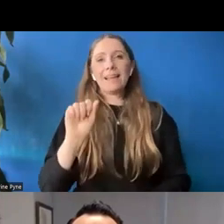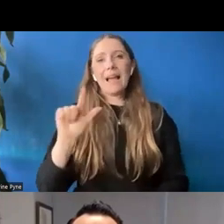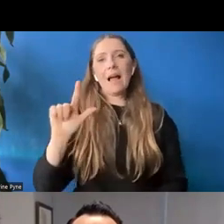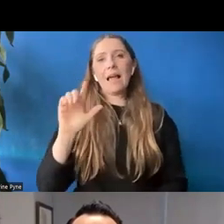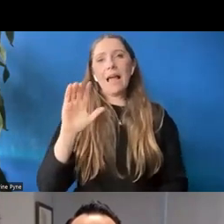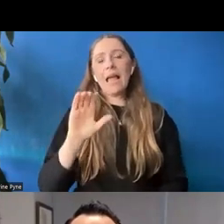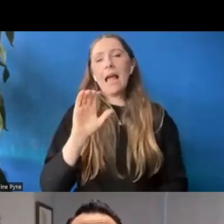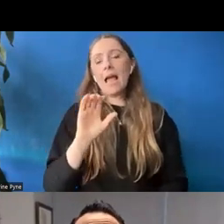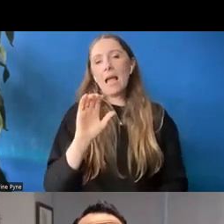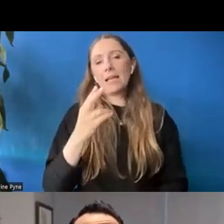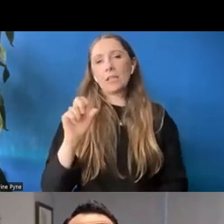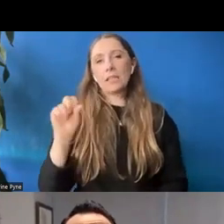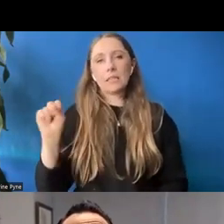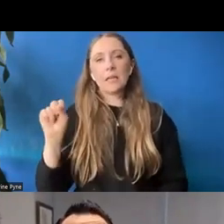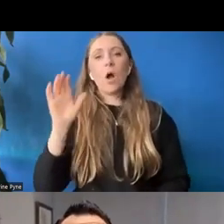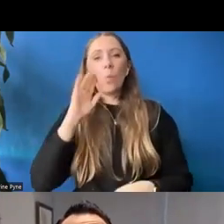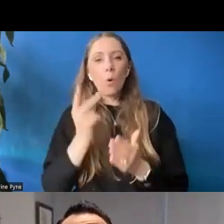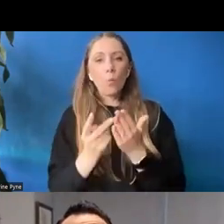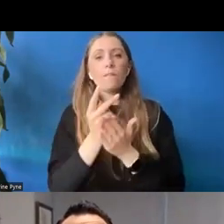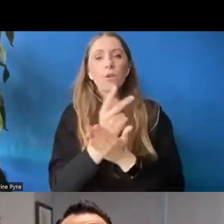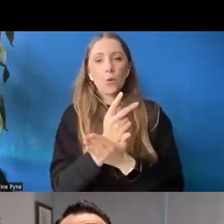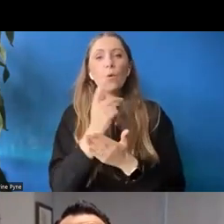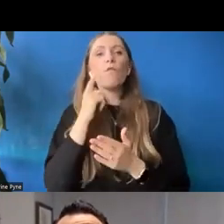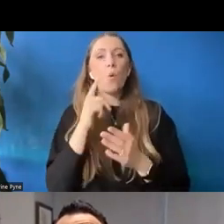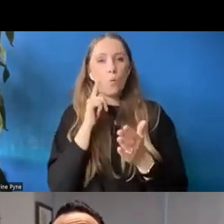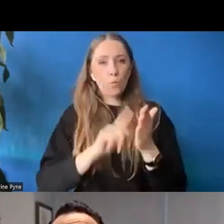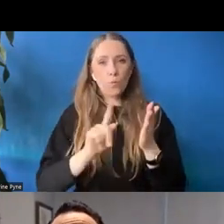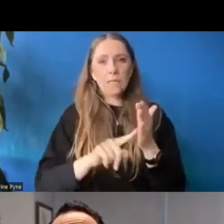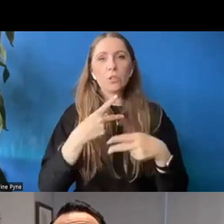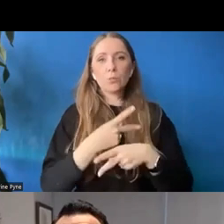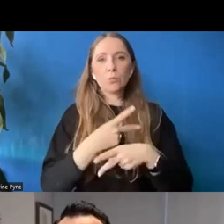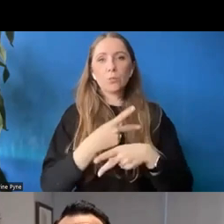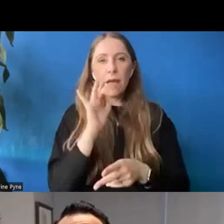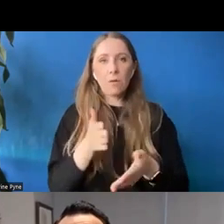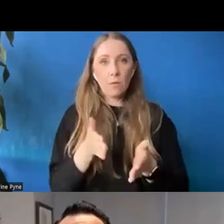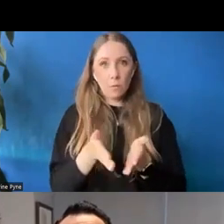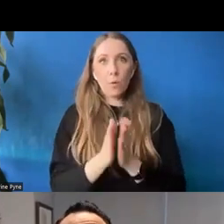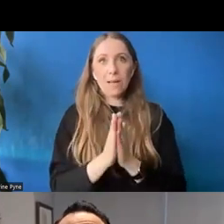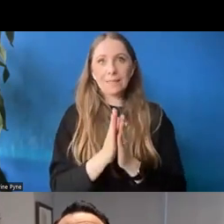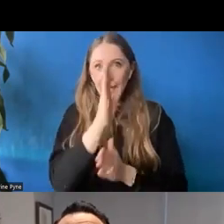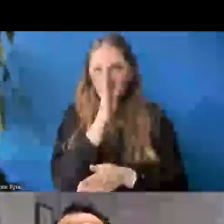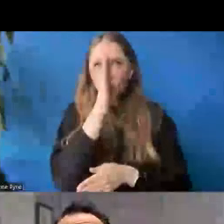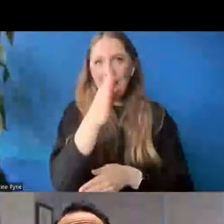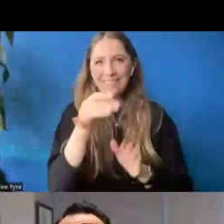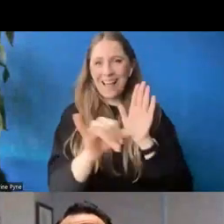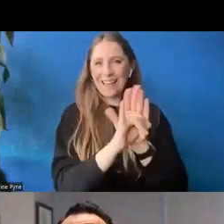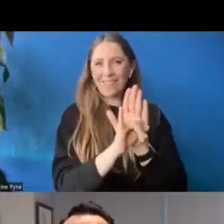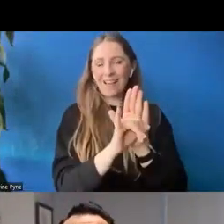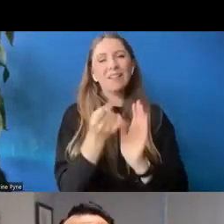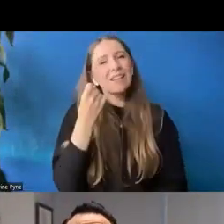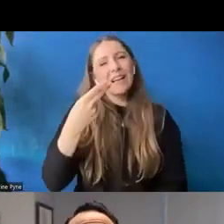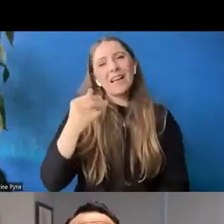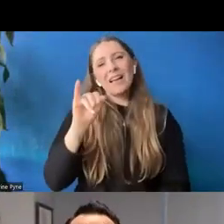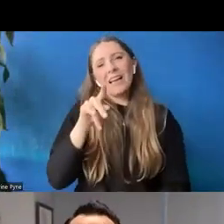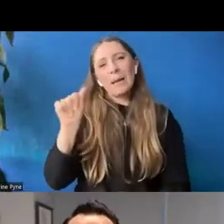Protection of Human Subjects will also need to review for research projects that request access to direct identifiers. HIPAA limited data